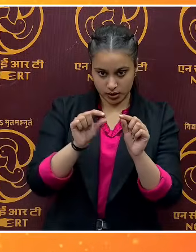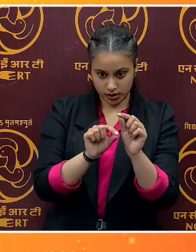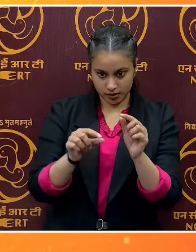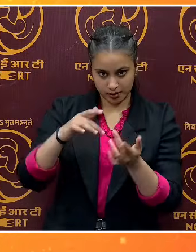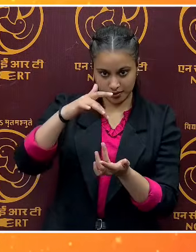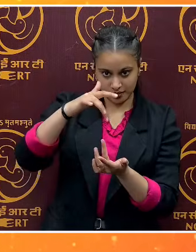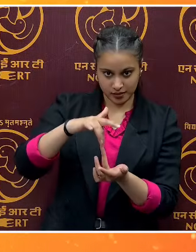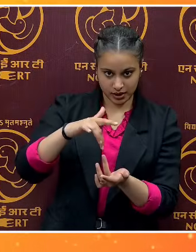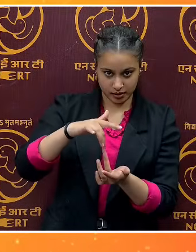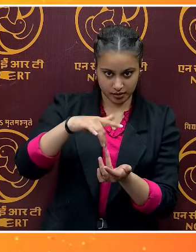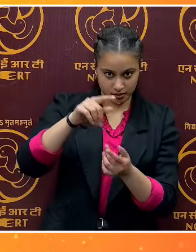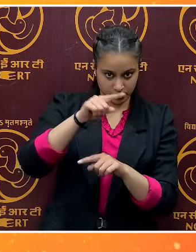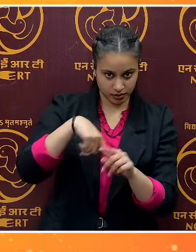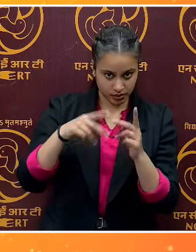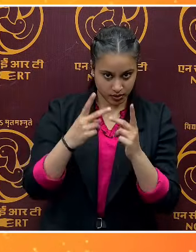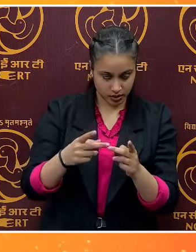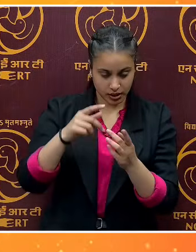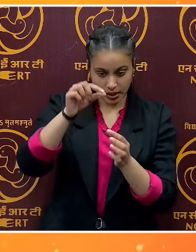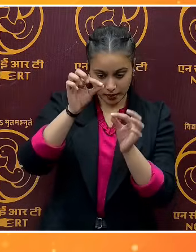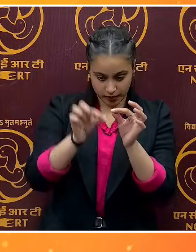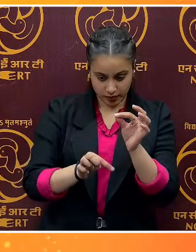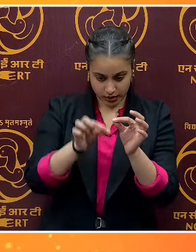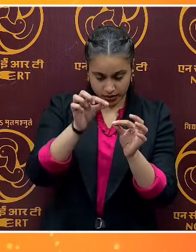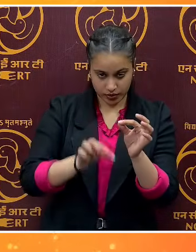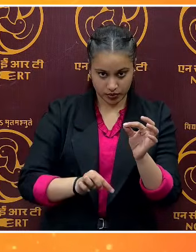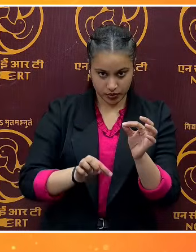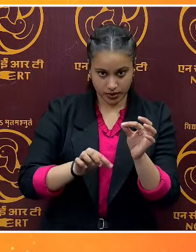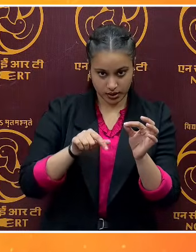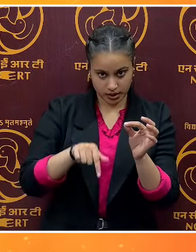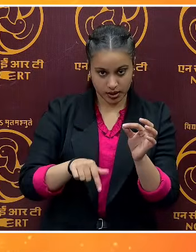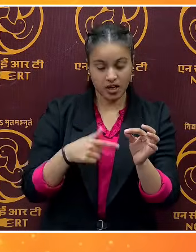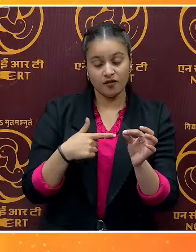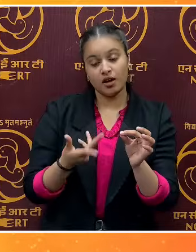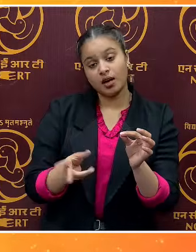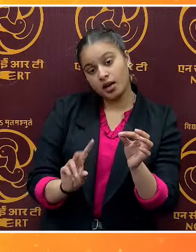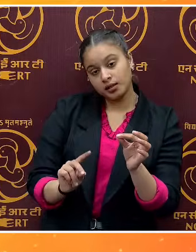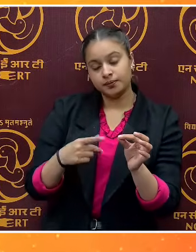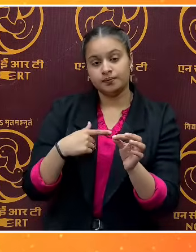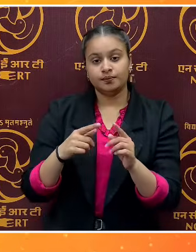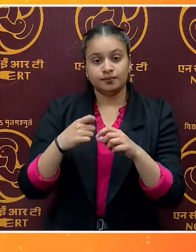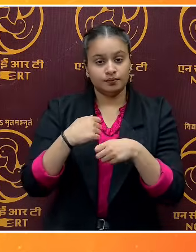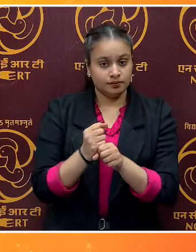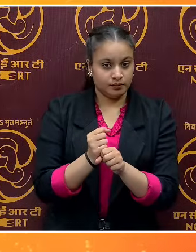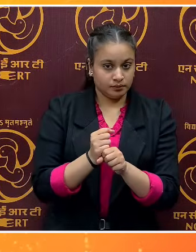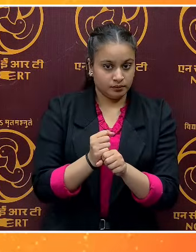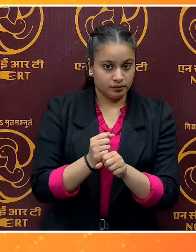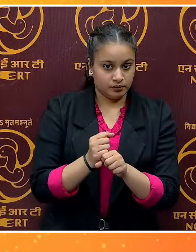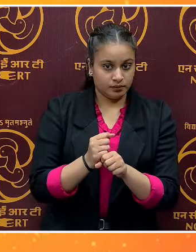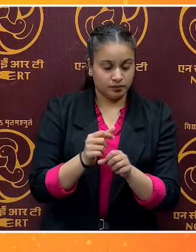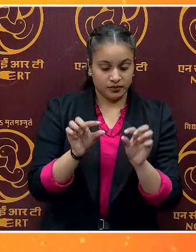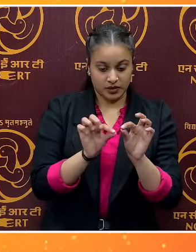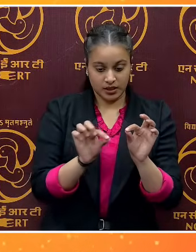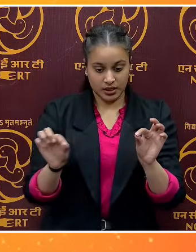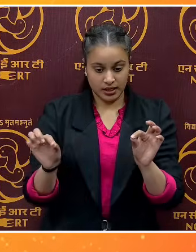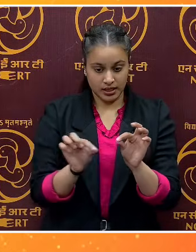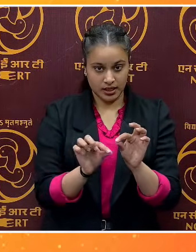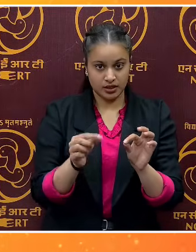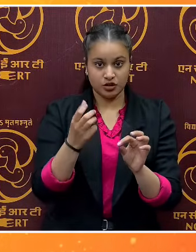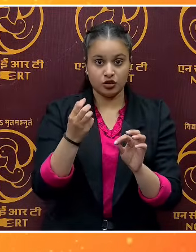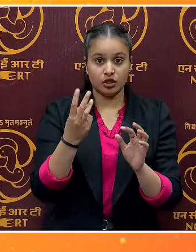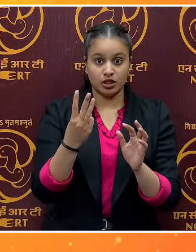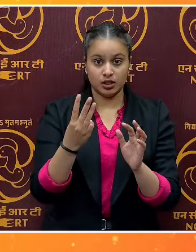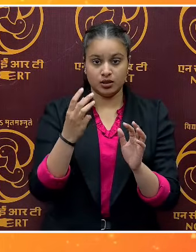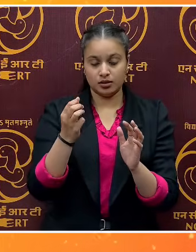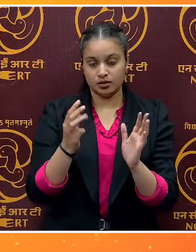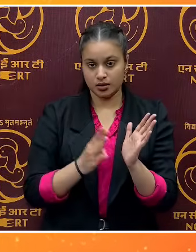lines? On these perpendicular lines, we will be again constructing length of 3 centimeters children. Can